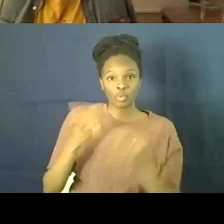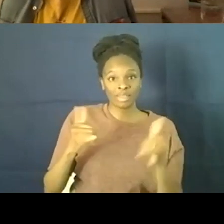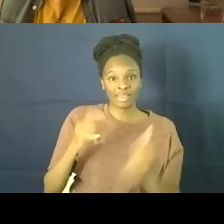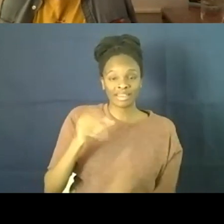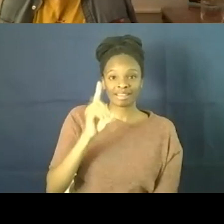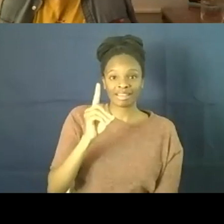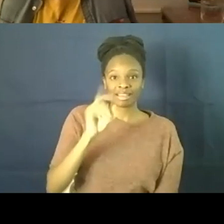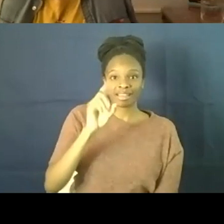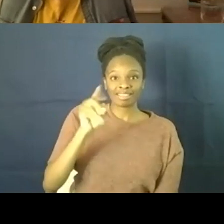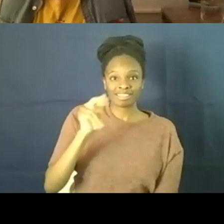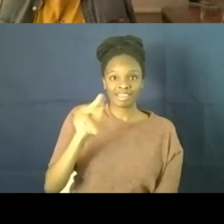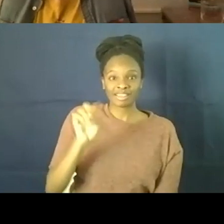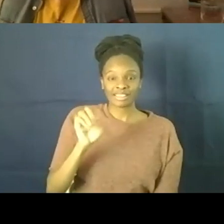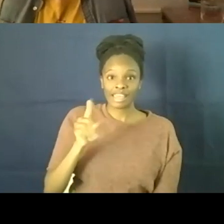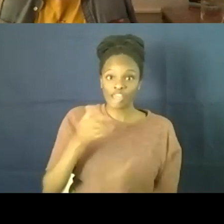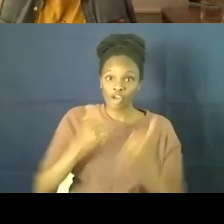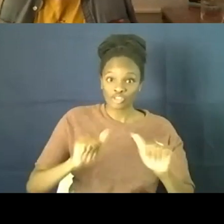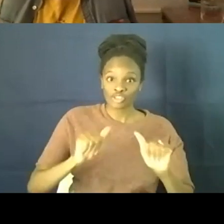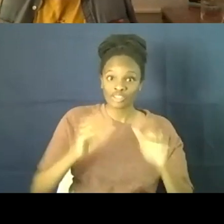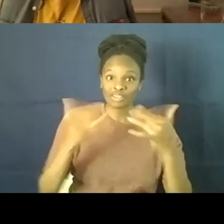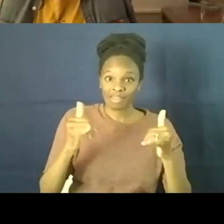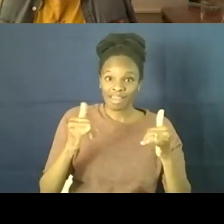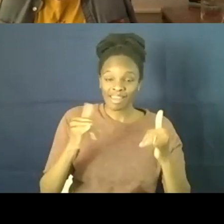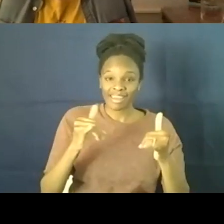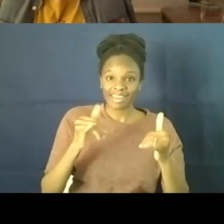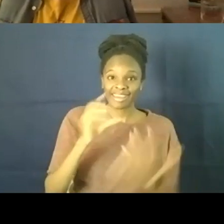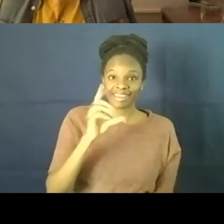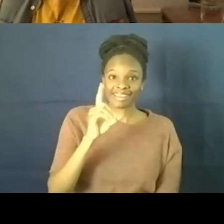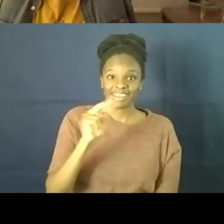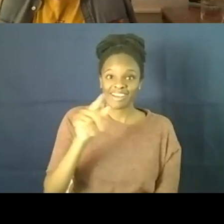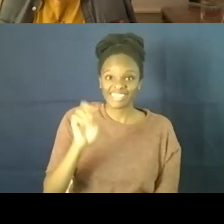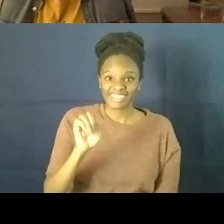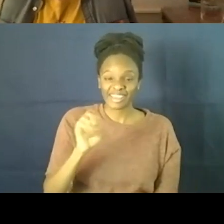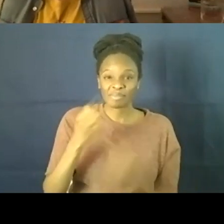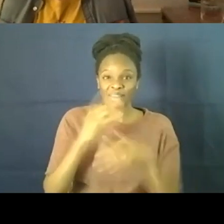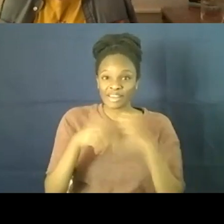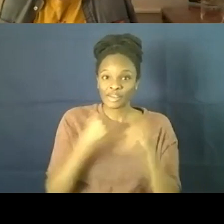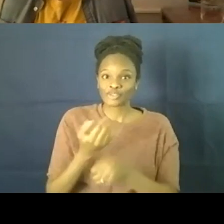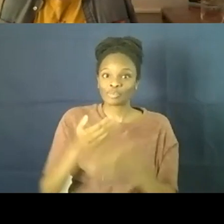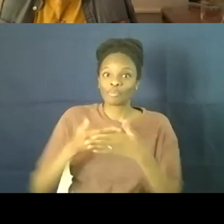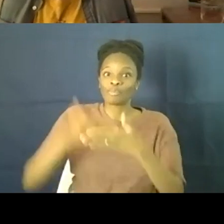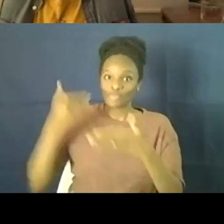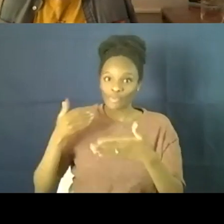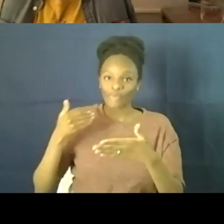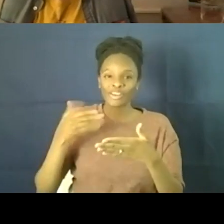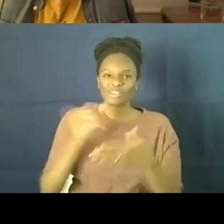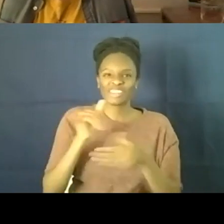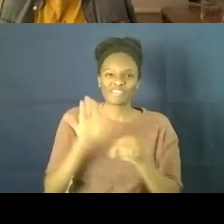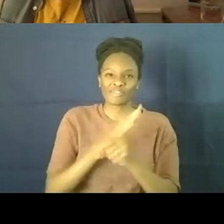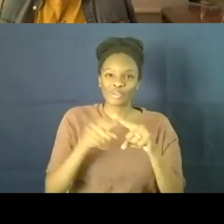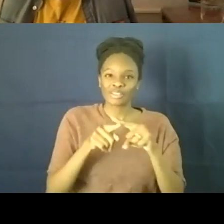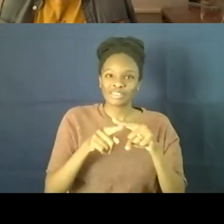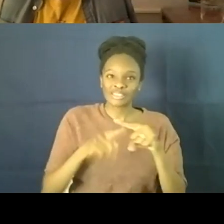movie Dear White People like 8 years earlier. So it really was this kind of cool full circle thing. Even from the second he